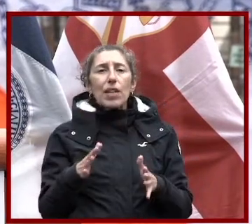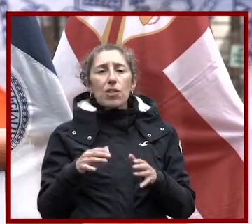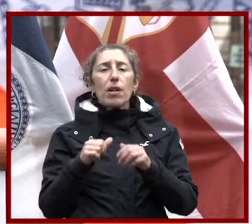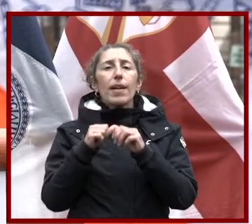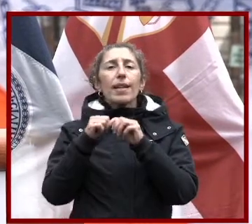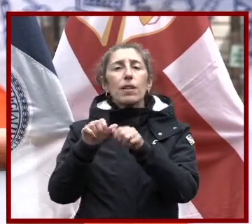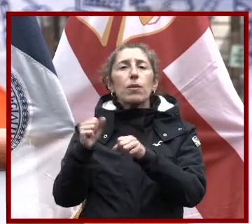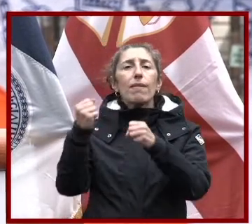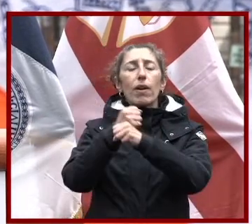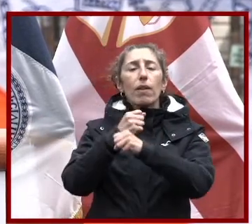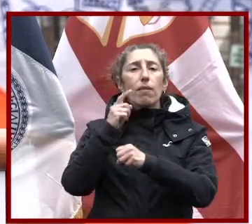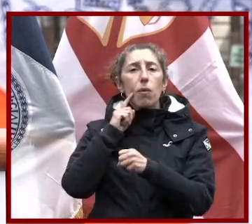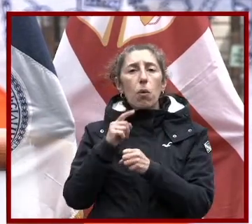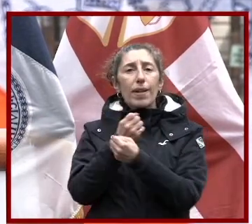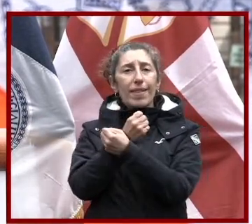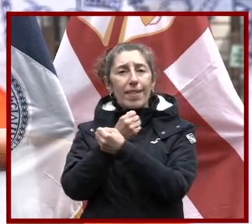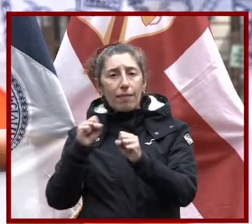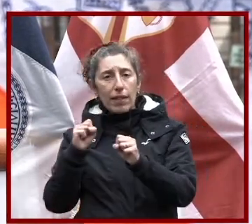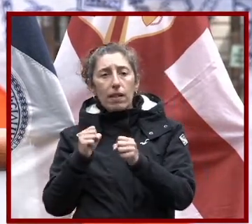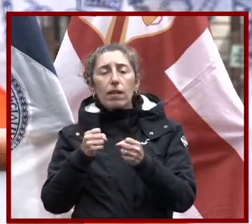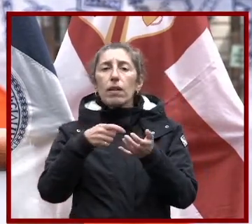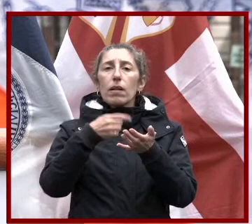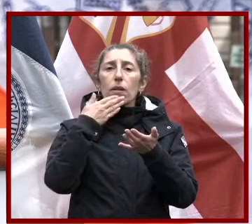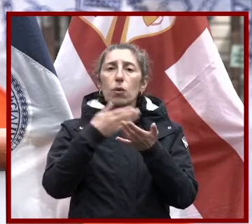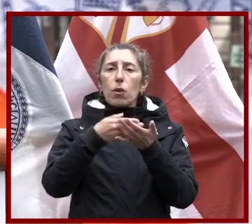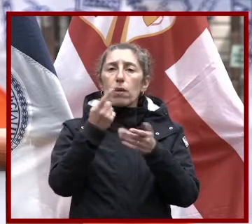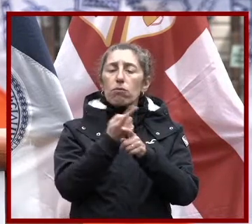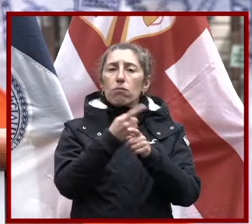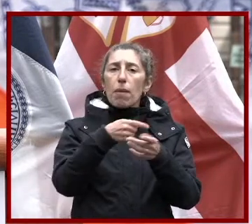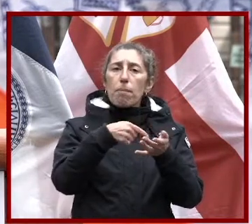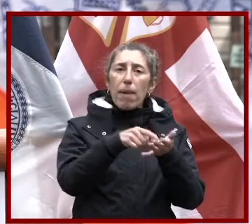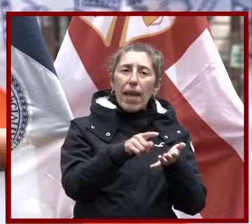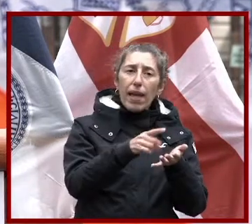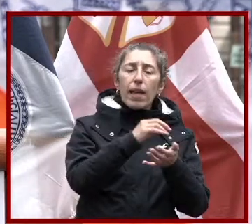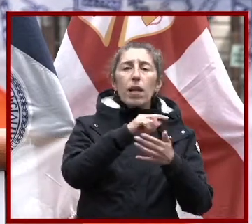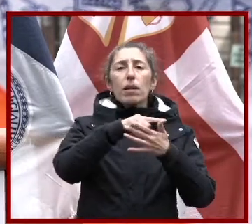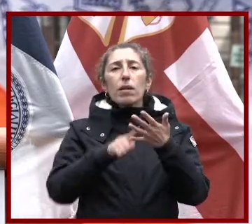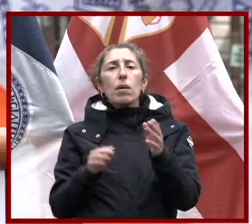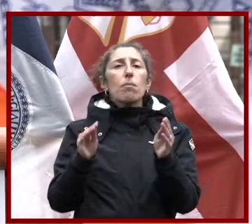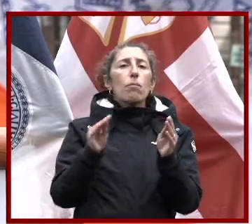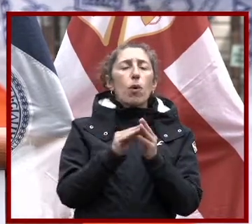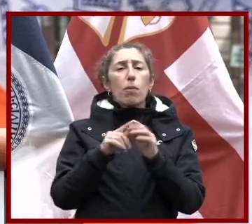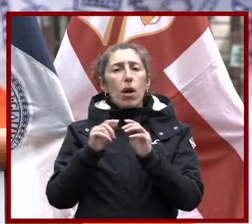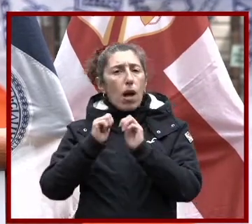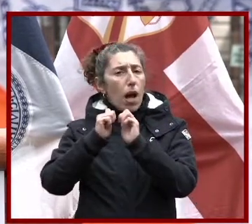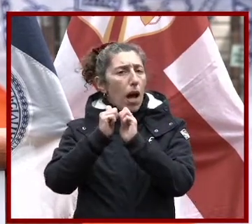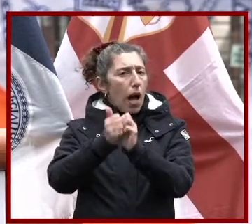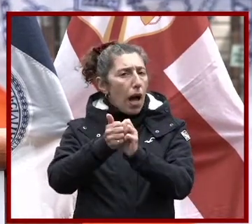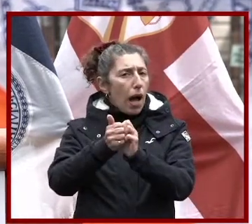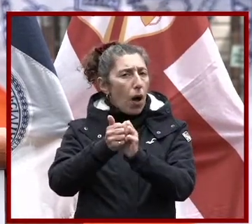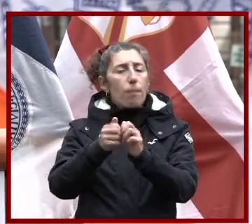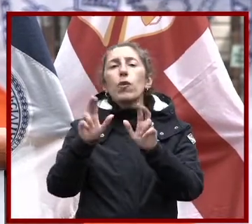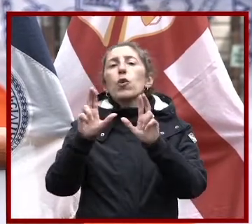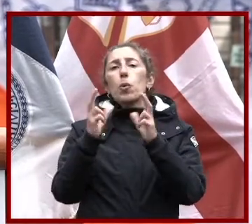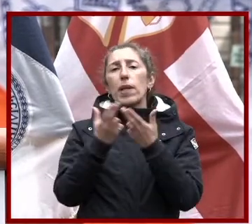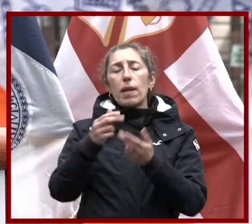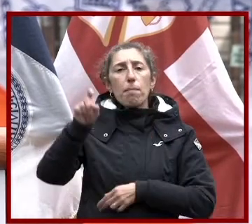living wages. They know that the only way to guarantee these things is through a union.